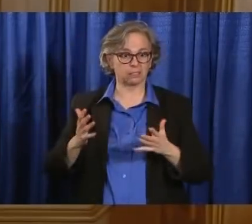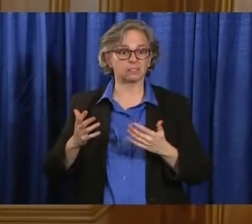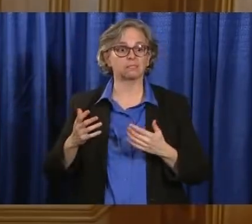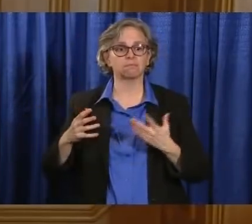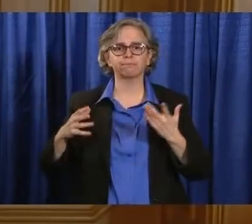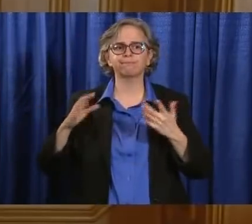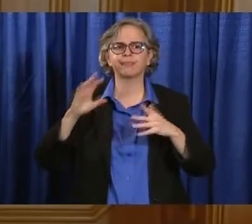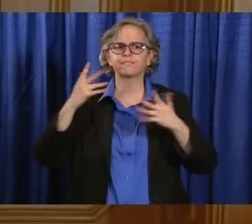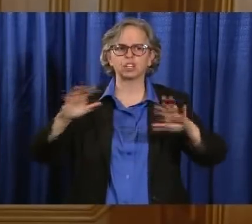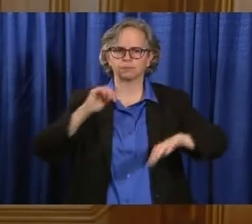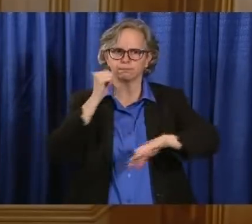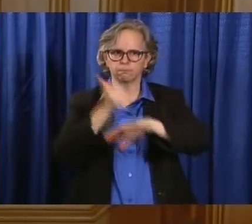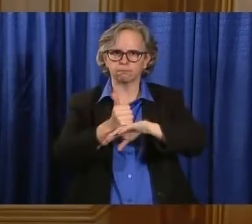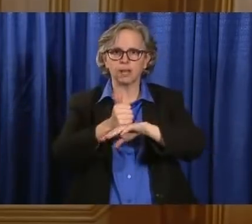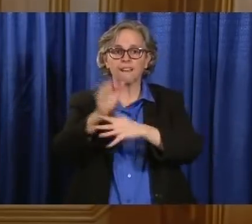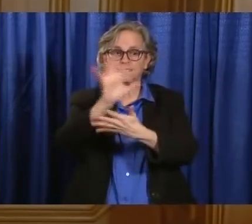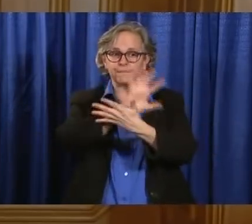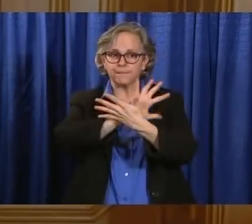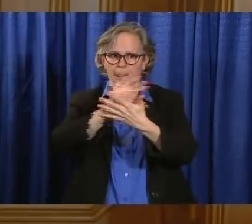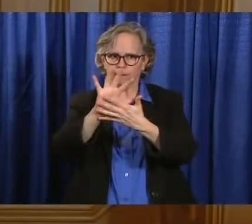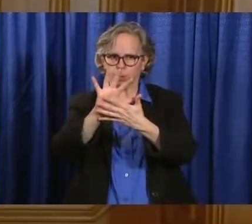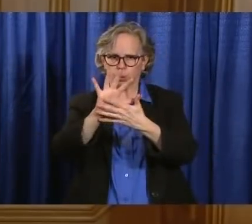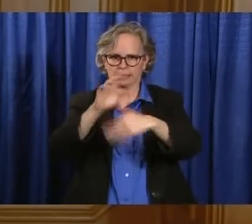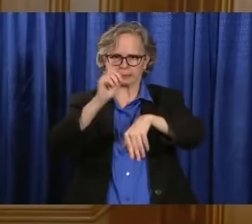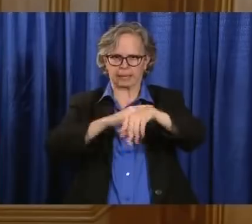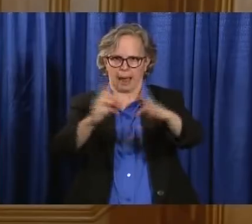when someone